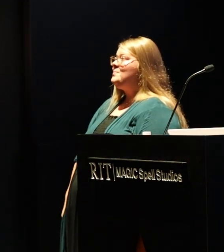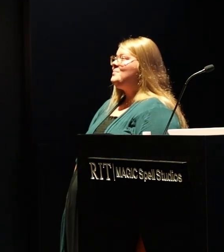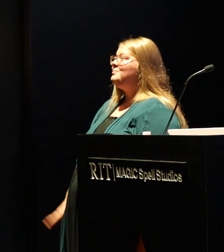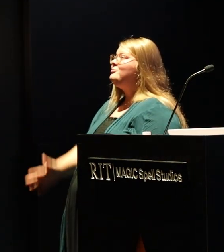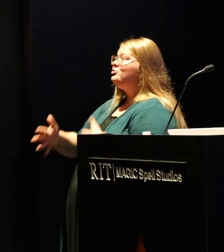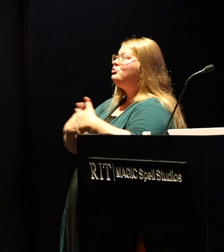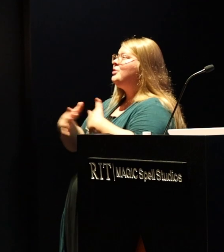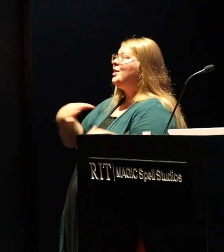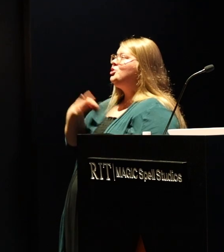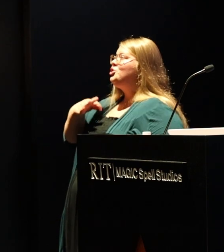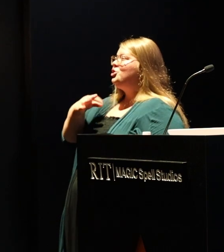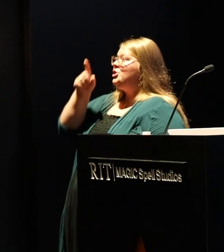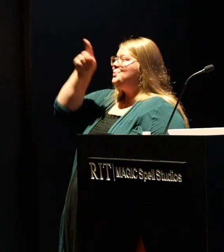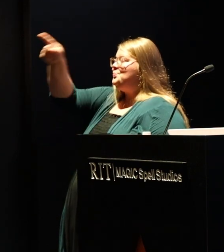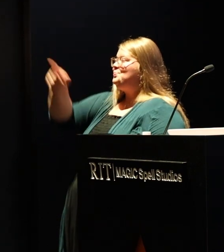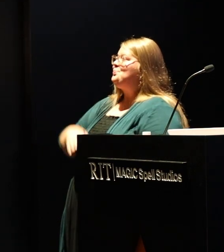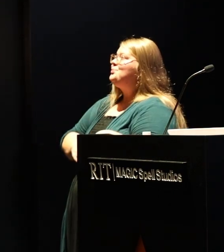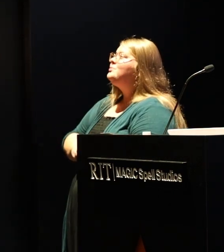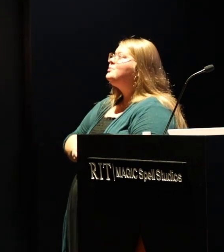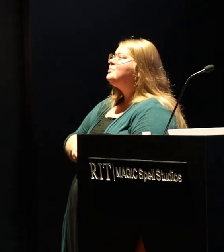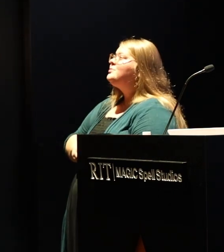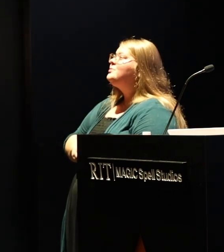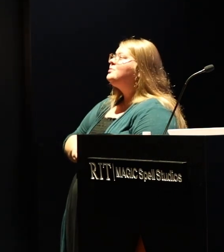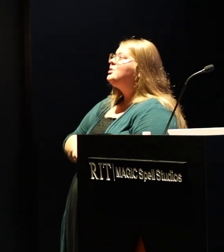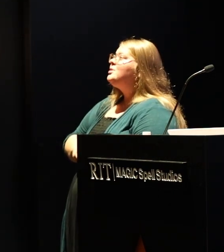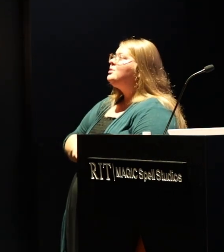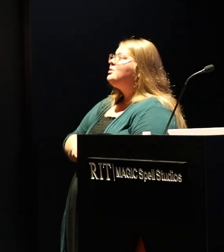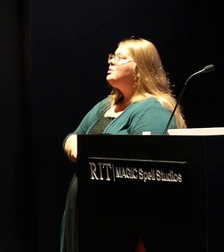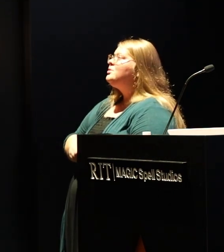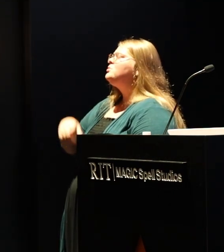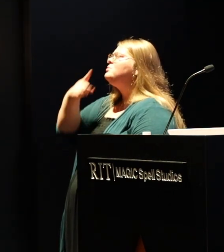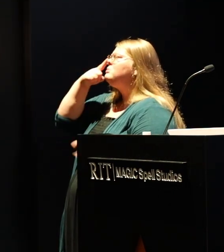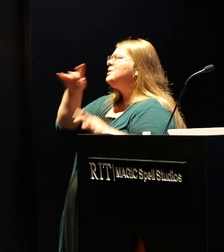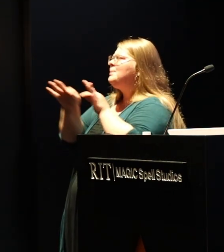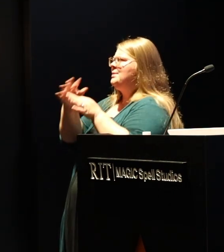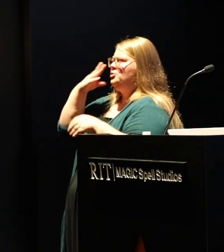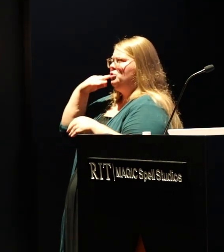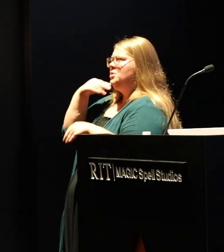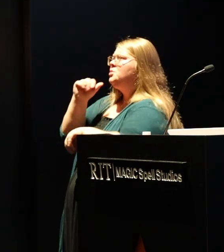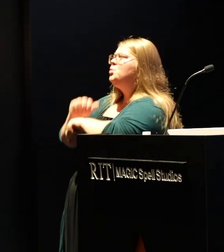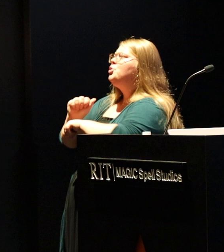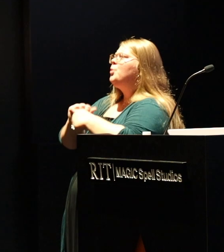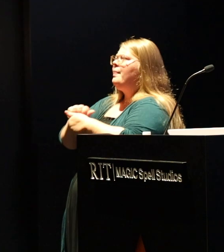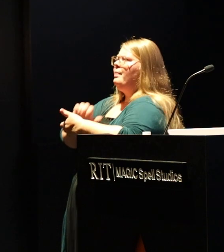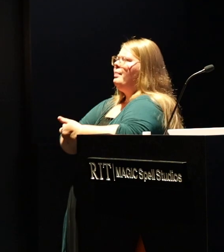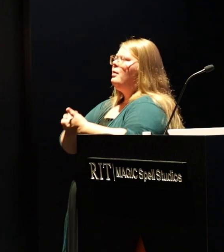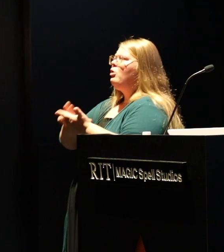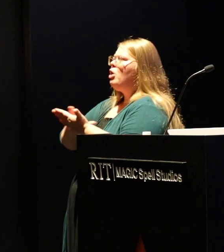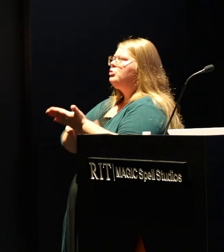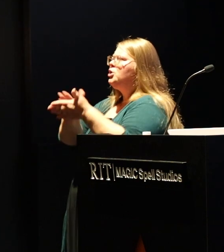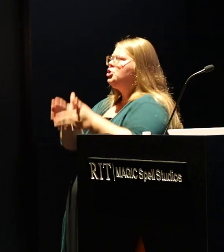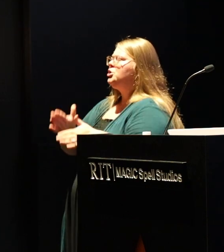One in the back. I'm curious about your experience working with contractors, and it seems like you really try to keep